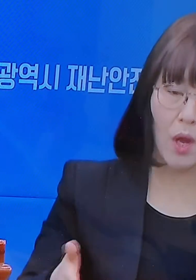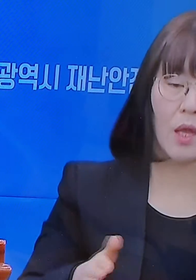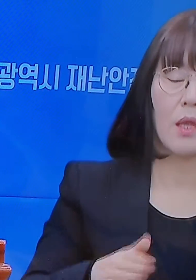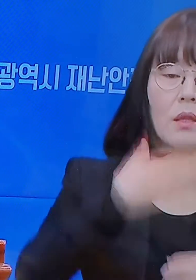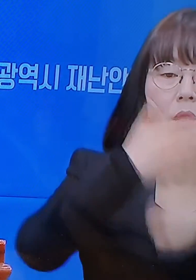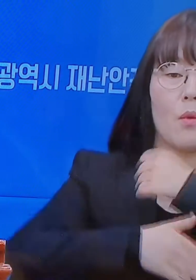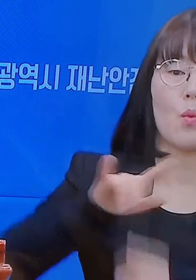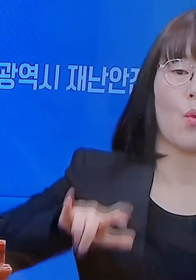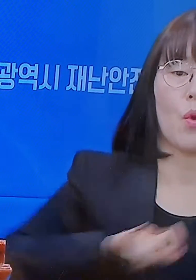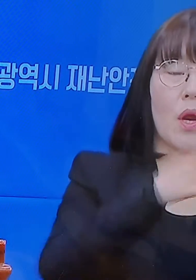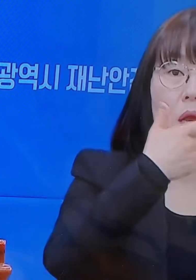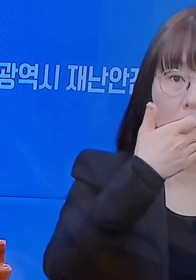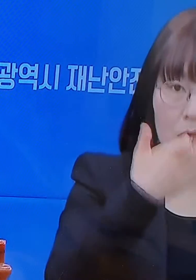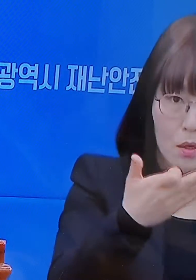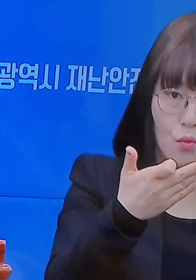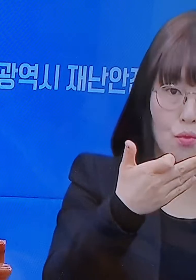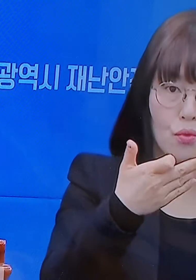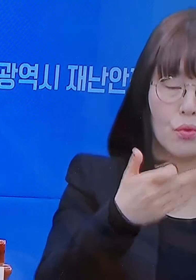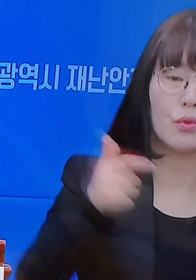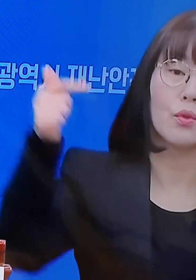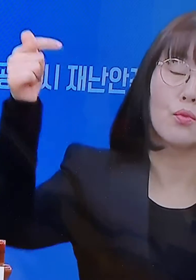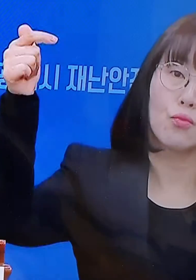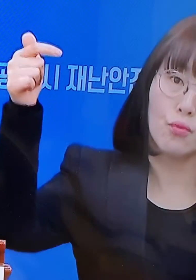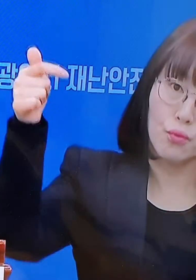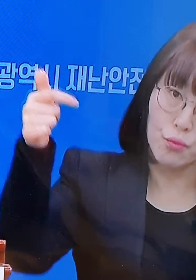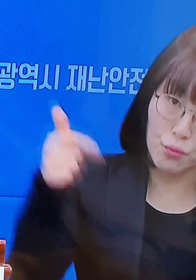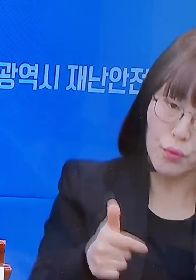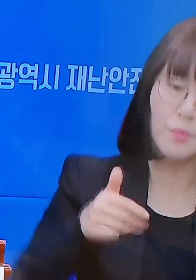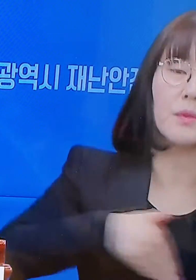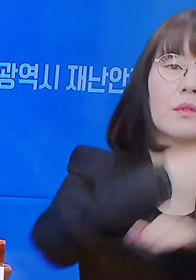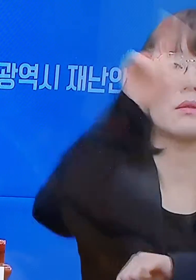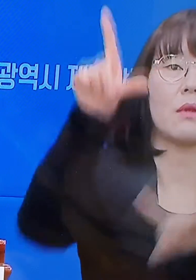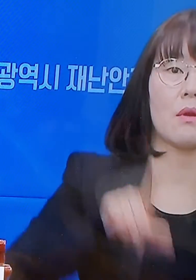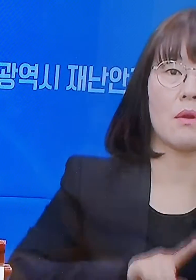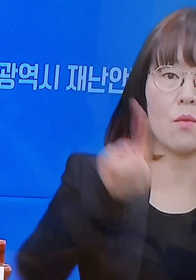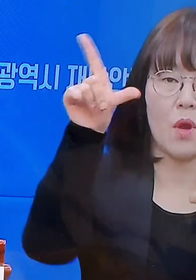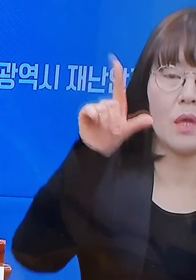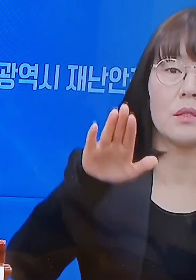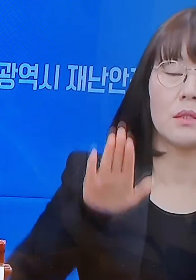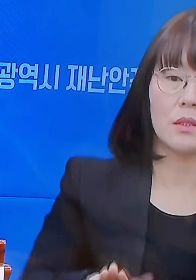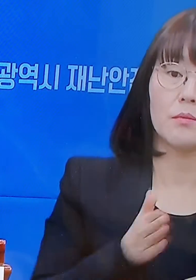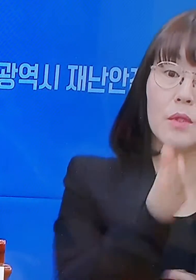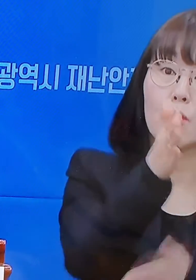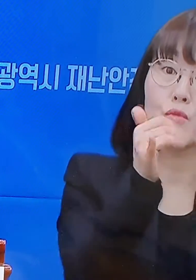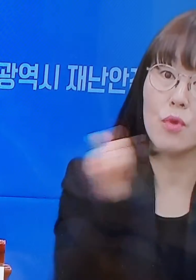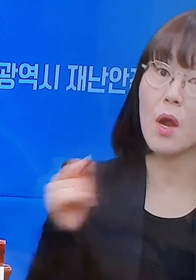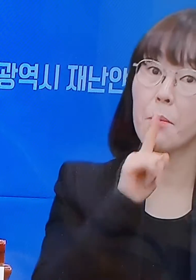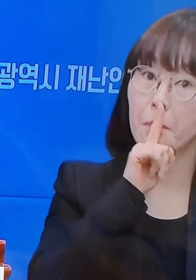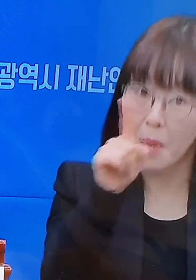What I'm saying is, this virus cannot survive